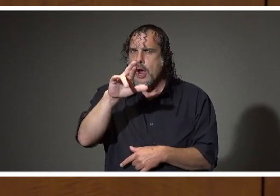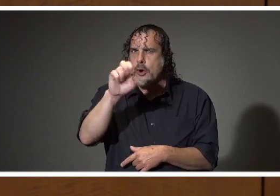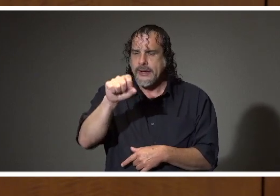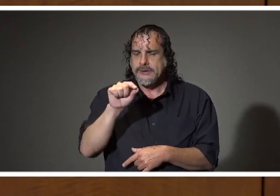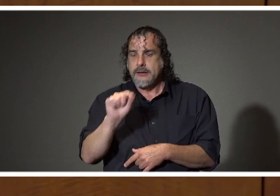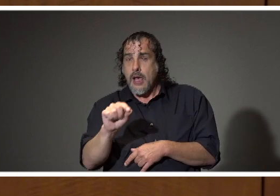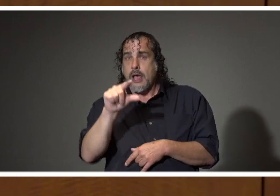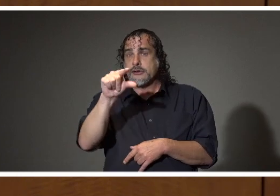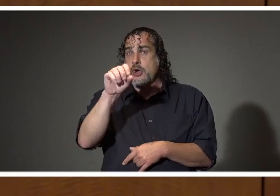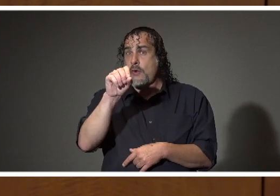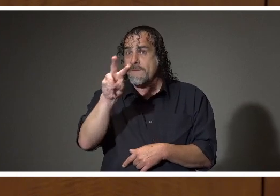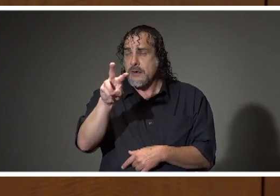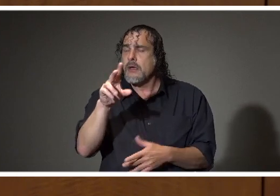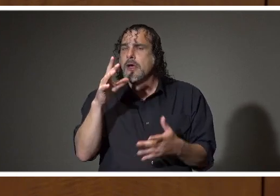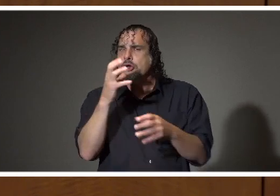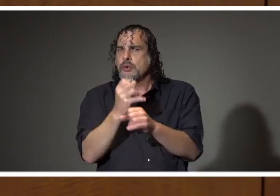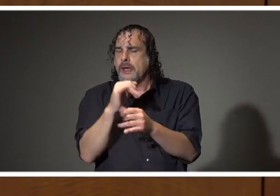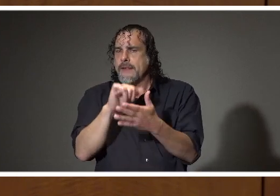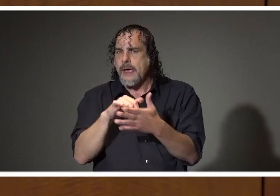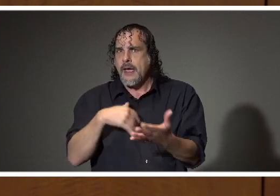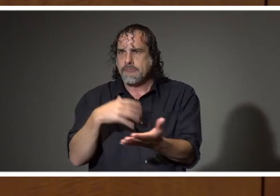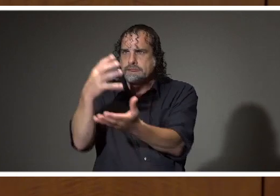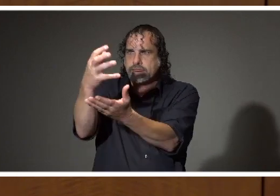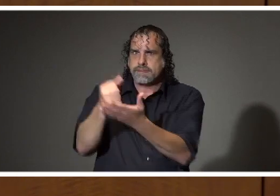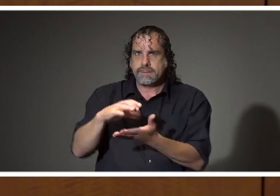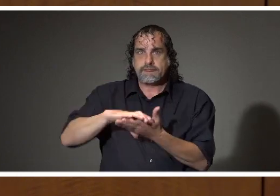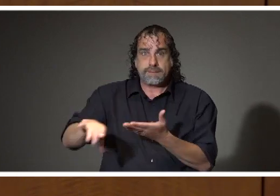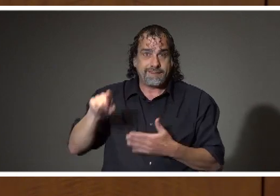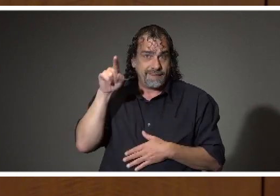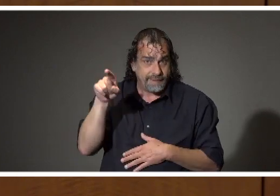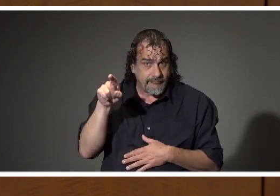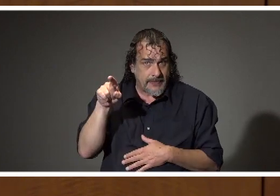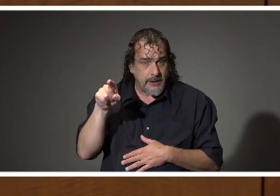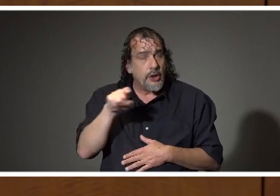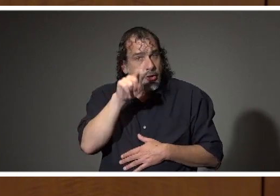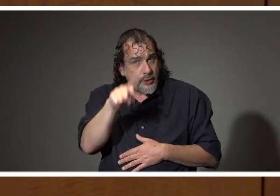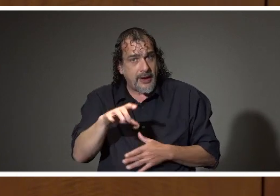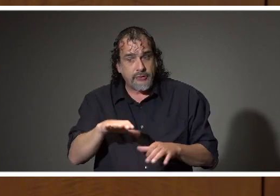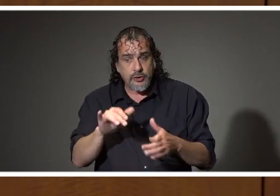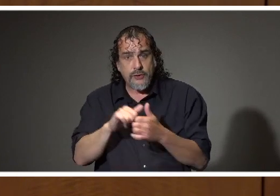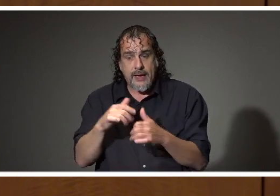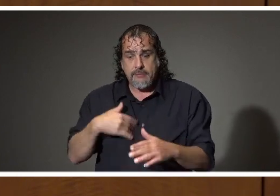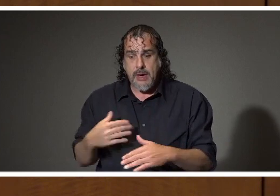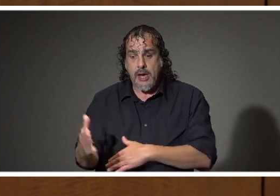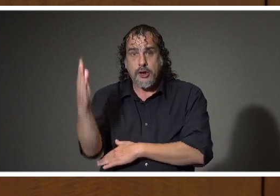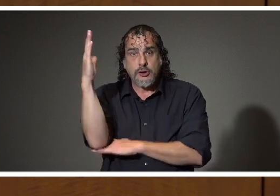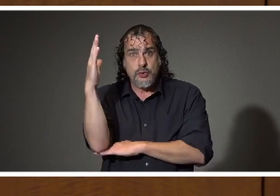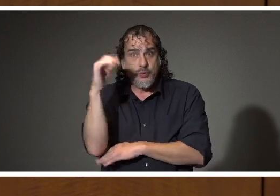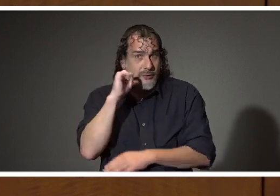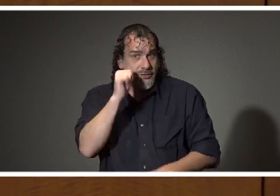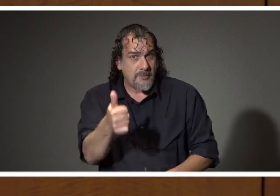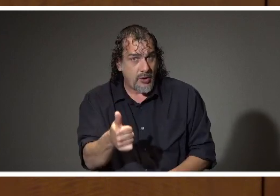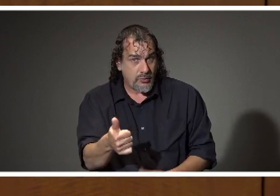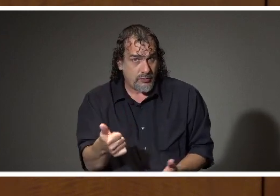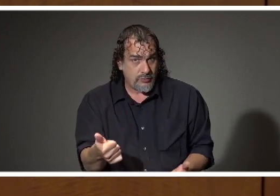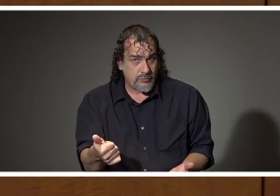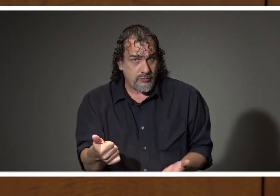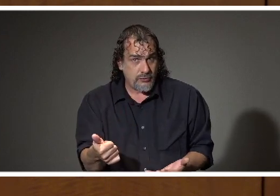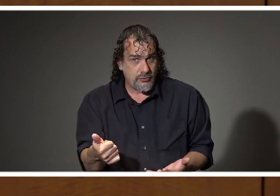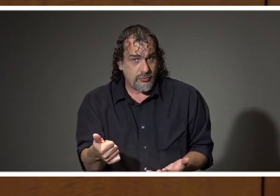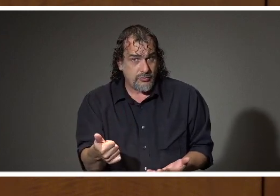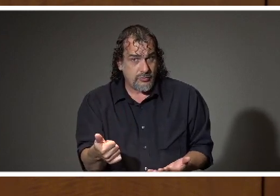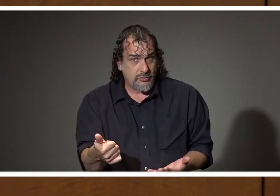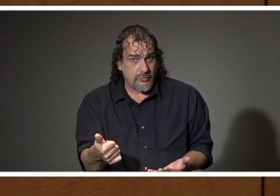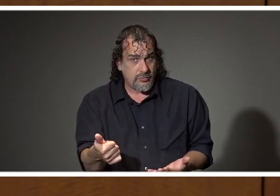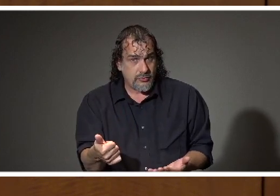irs.gov to get that additional payment. That must be done by noon tomorrow. And so